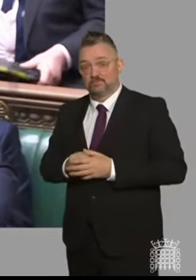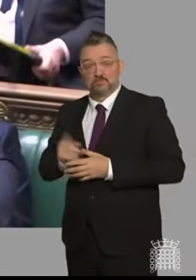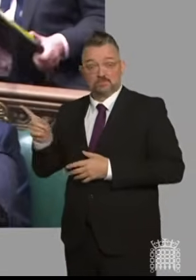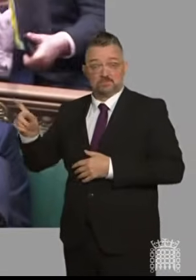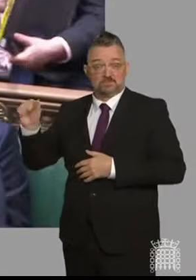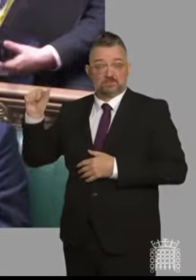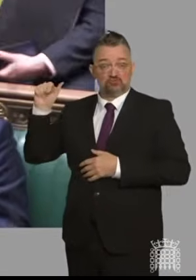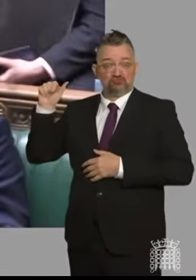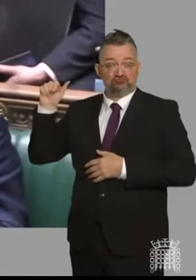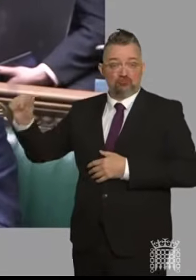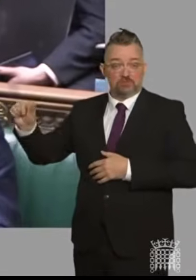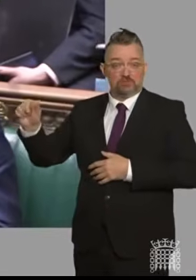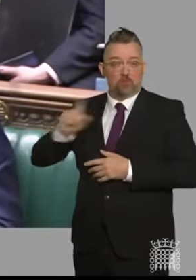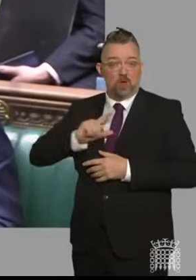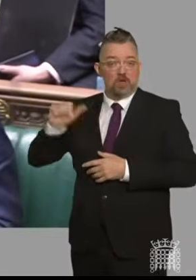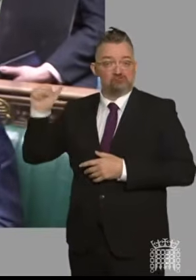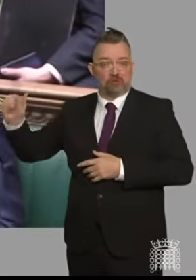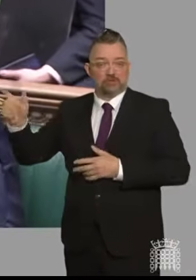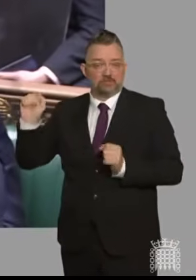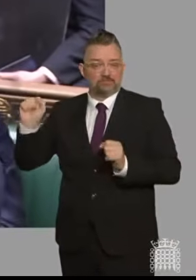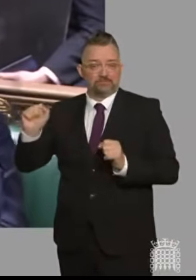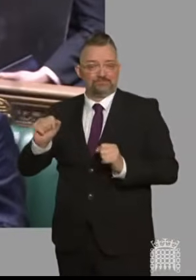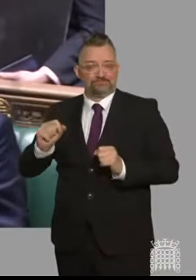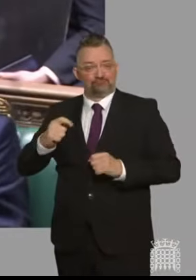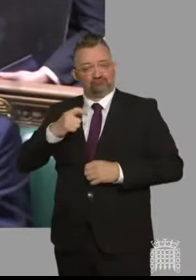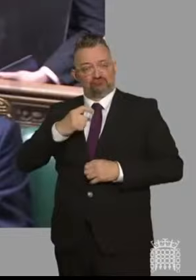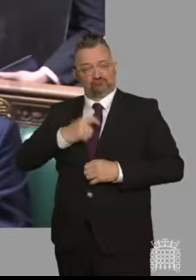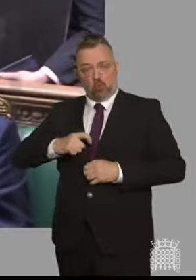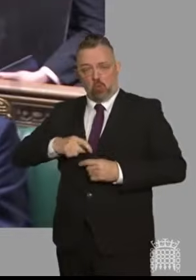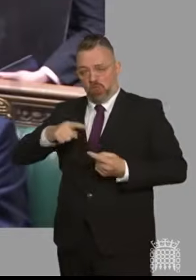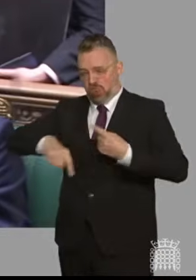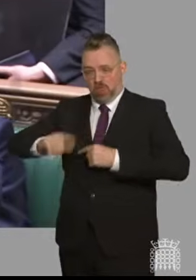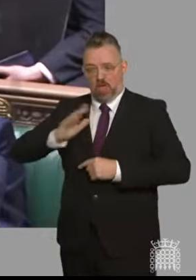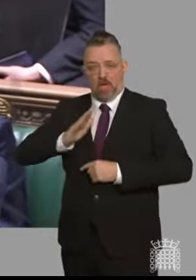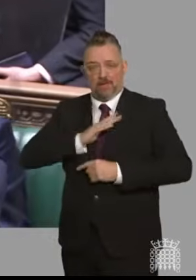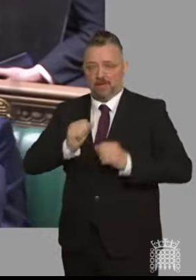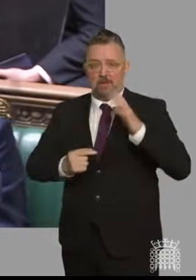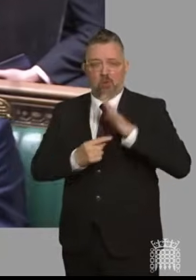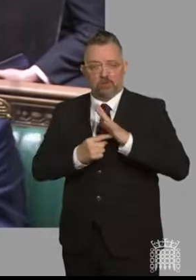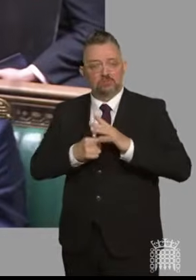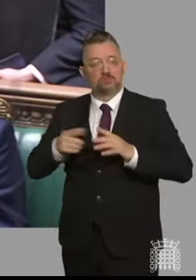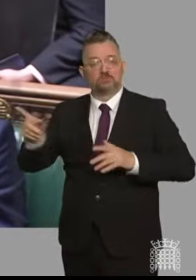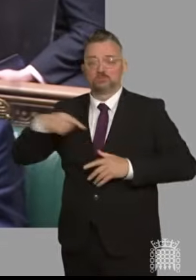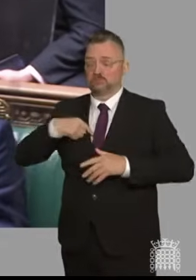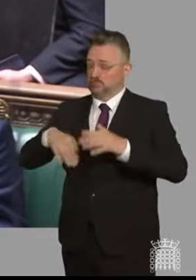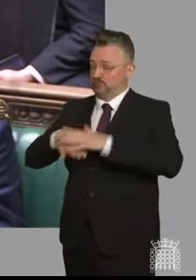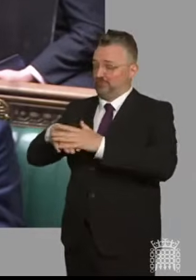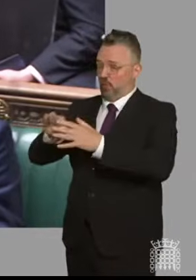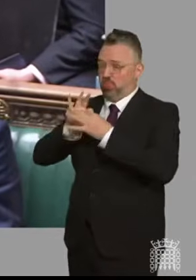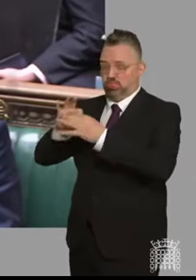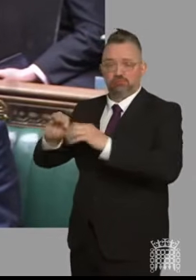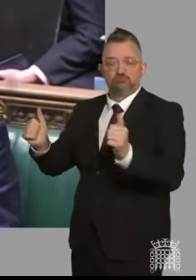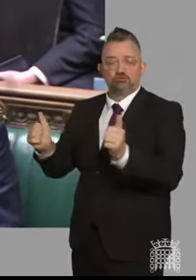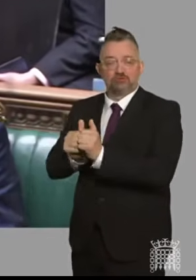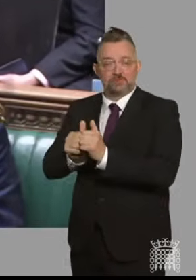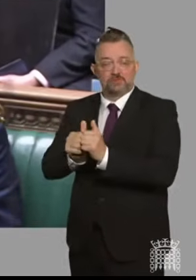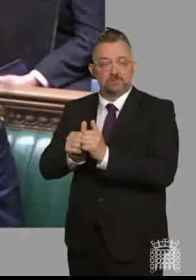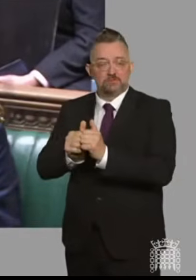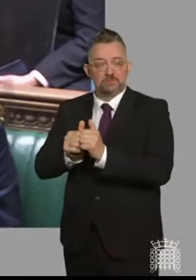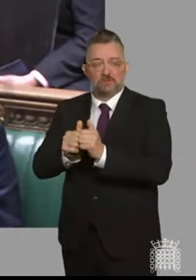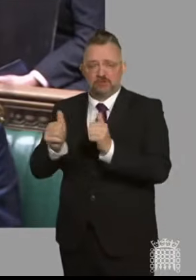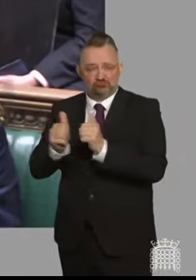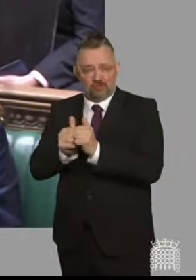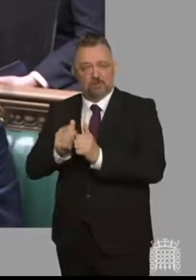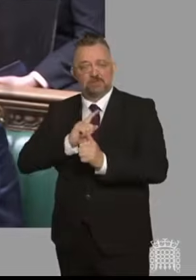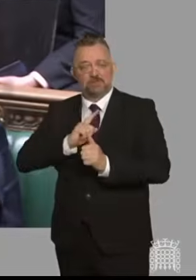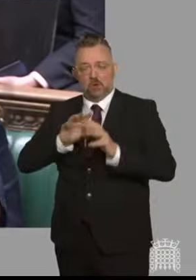more dangerous. And in response to those challenges, we must invest more in our armed forces. That is exactly what we are doing, with the largest uplift since